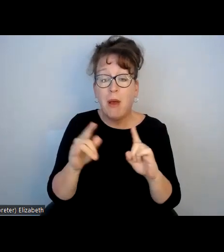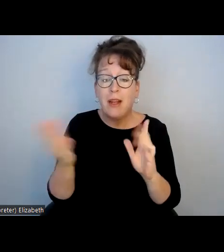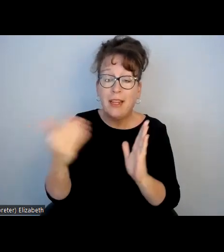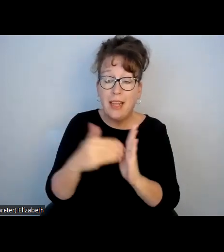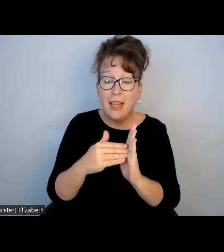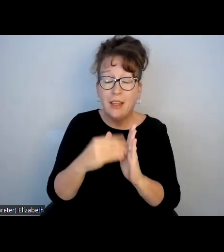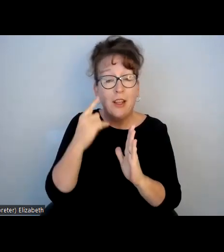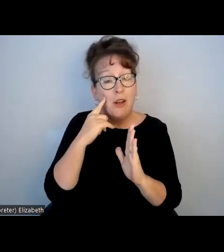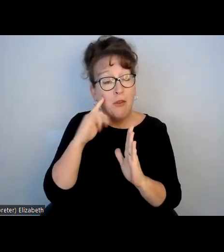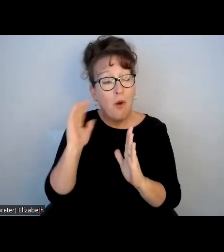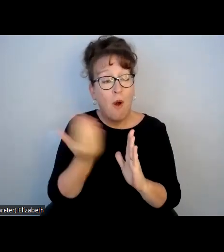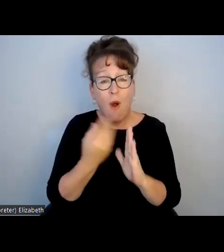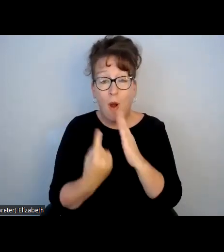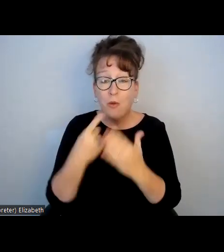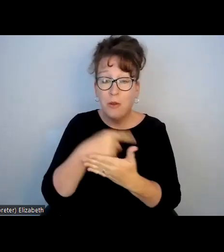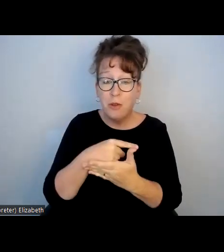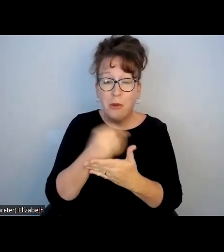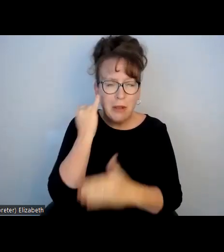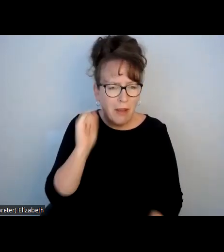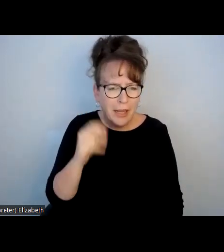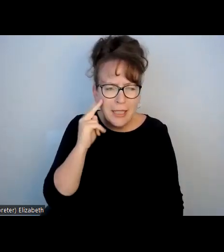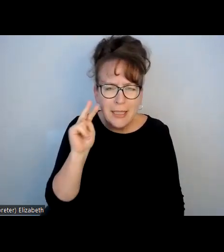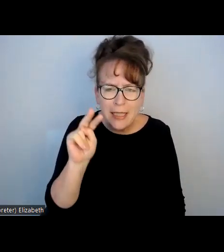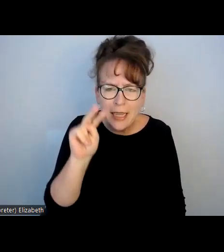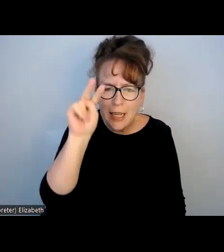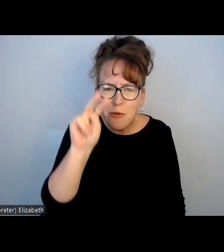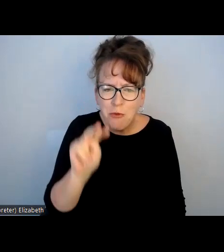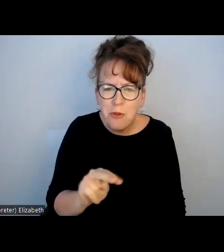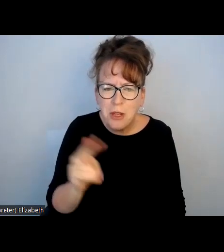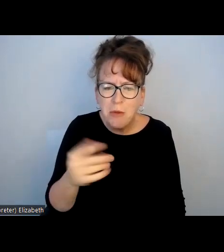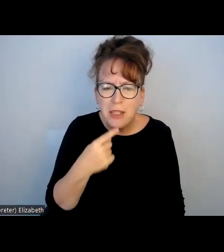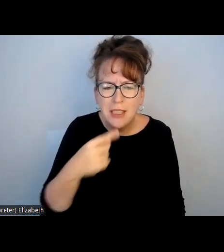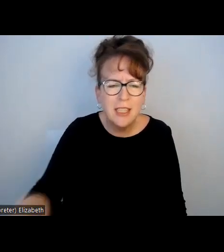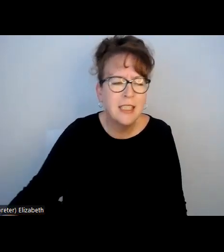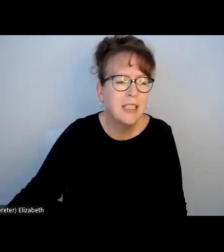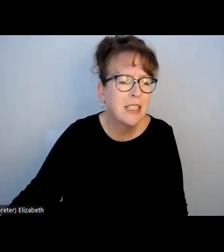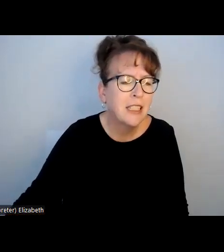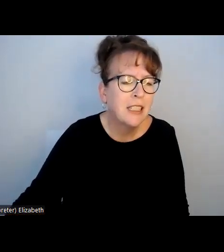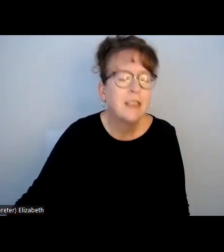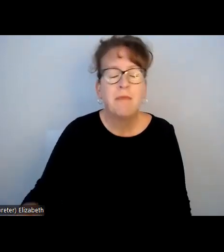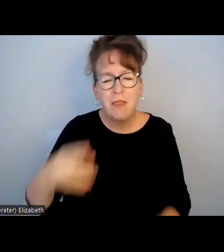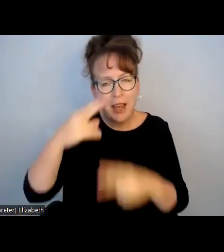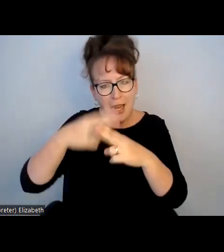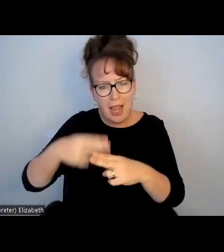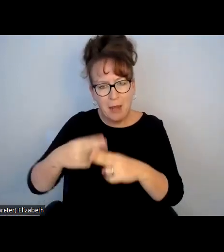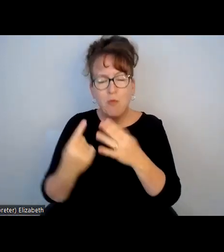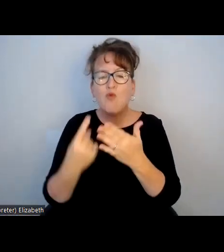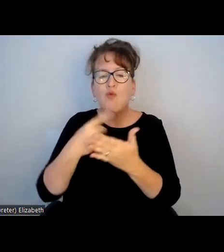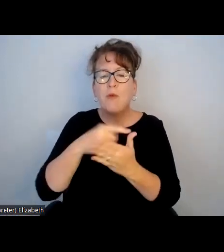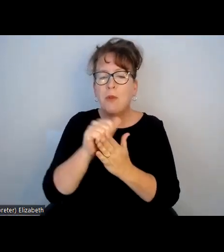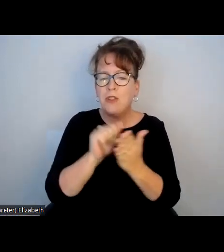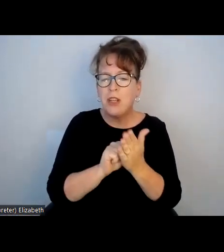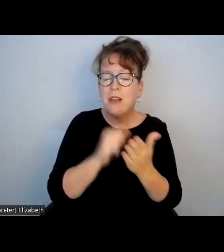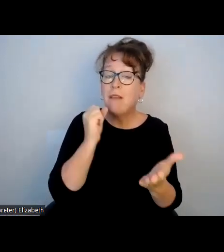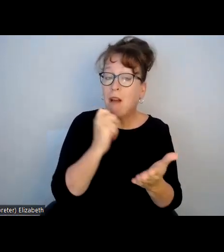reviewing the agenda, if I can read with these glasses. So we'll do roll call, review agenda, review the minutes, approve